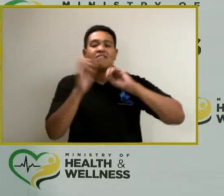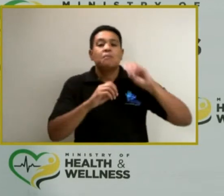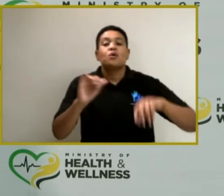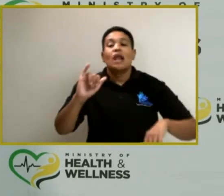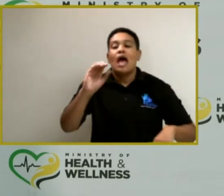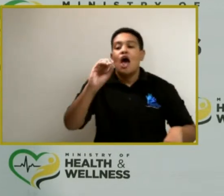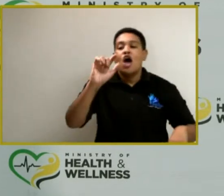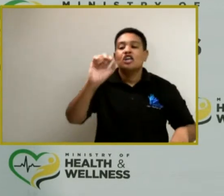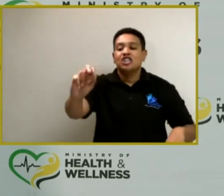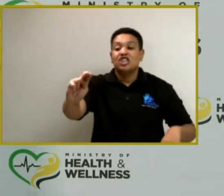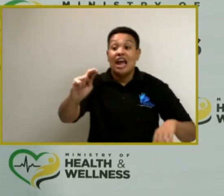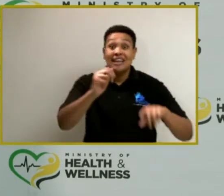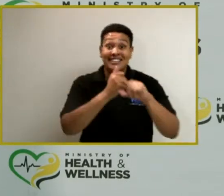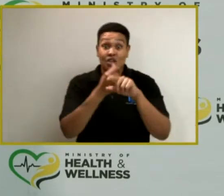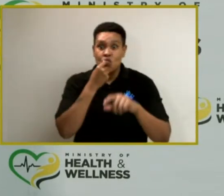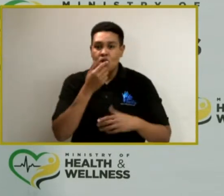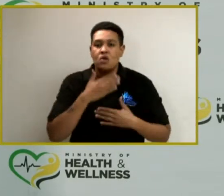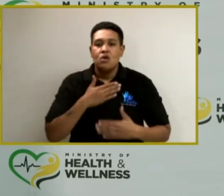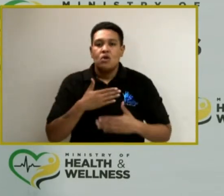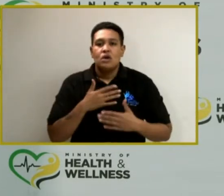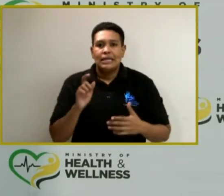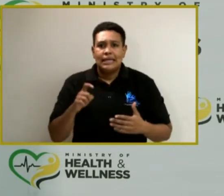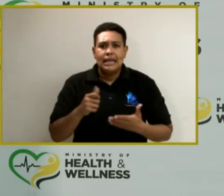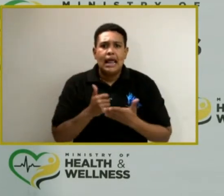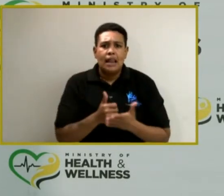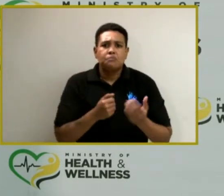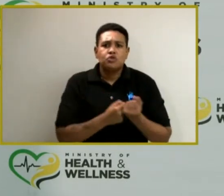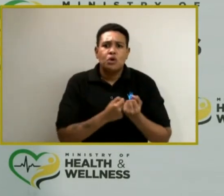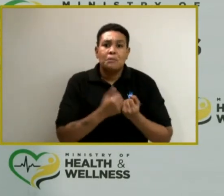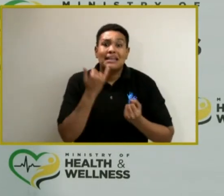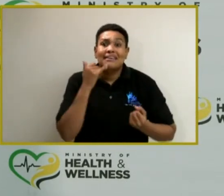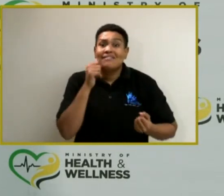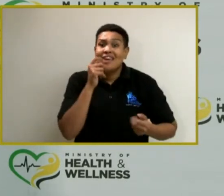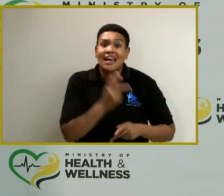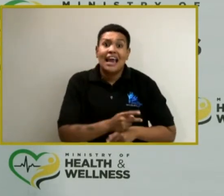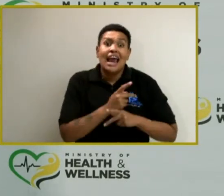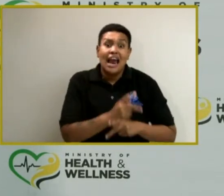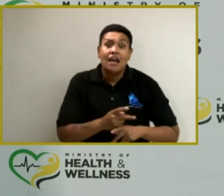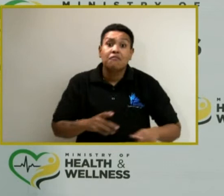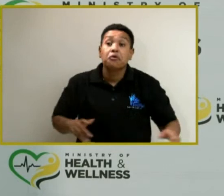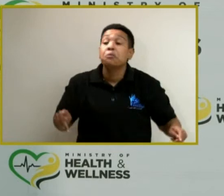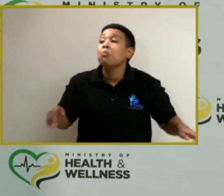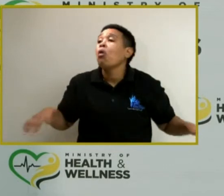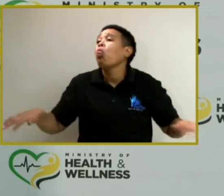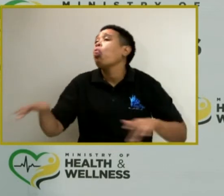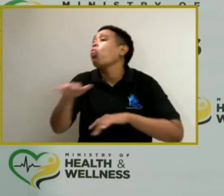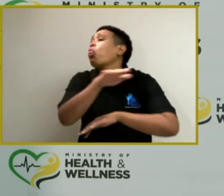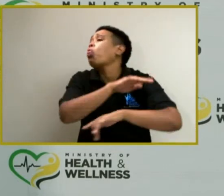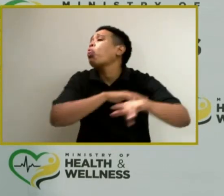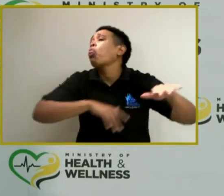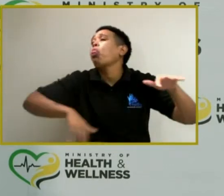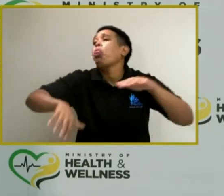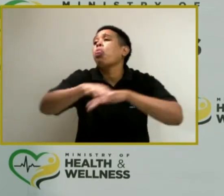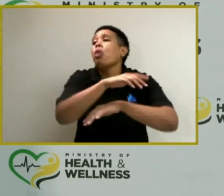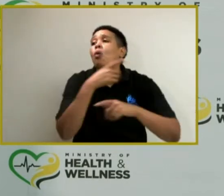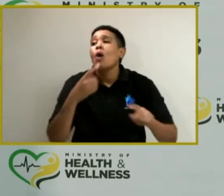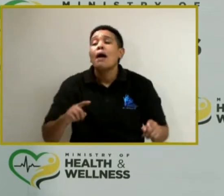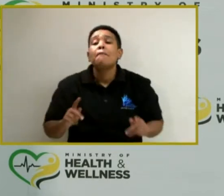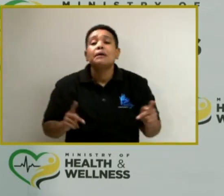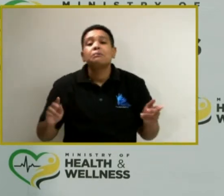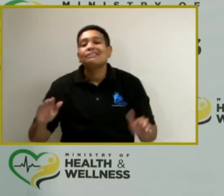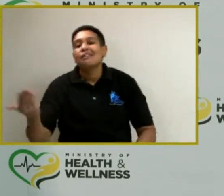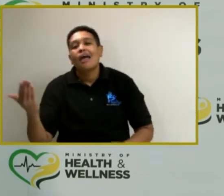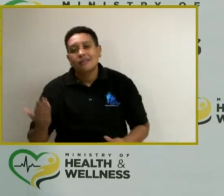oxygen that if we are not careful and it becomes a free-for-all, then we end up with persons